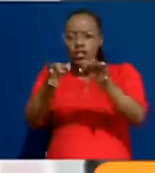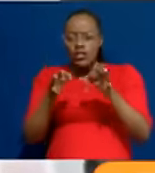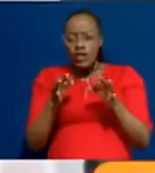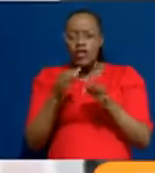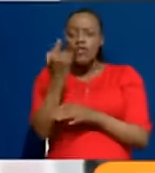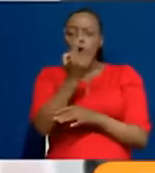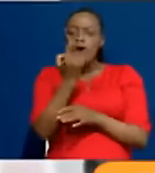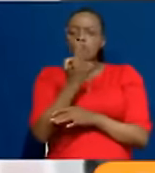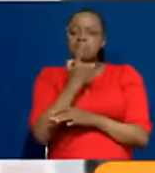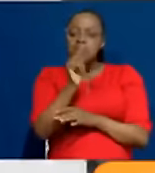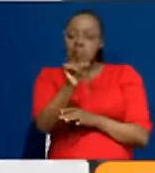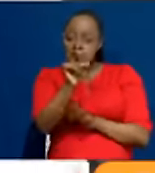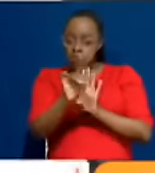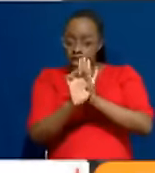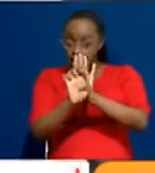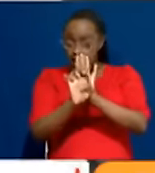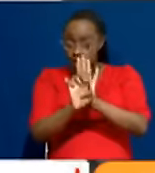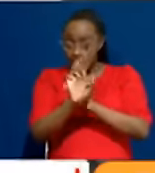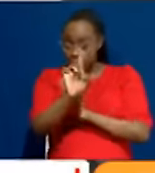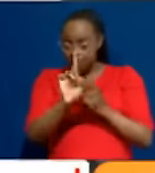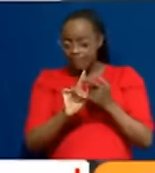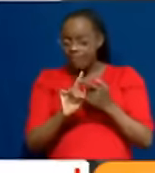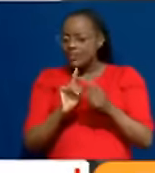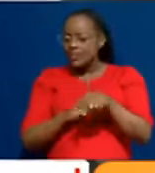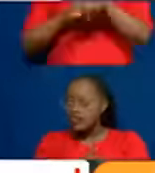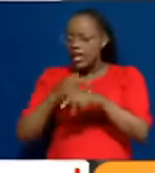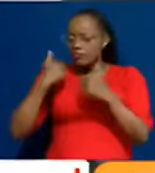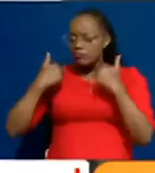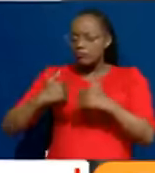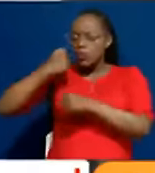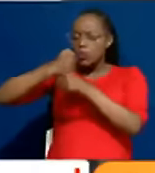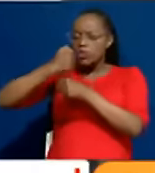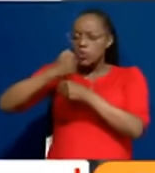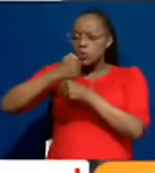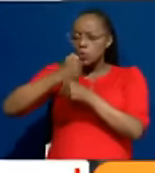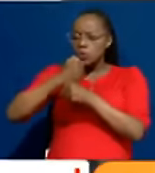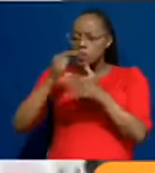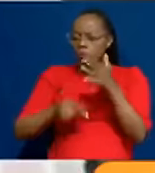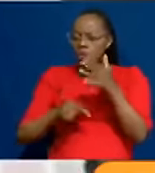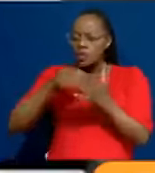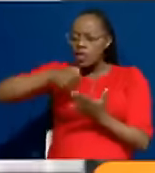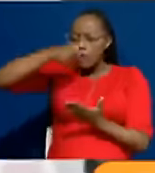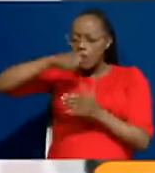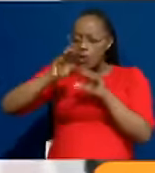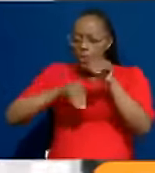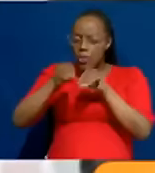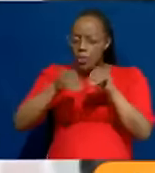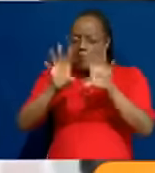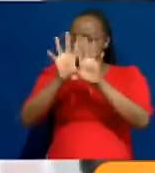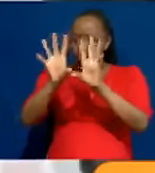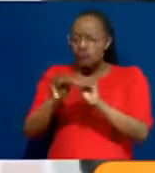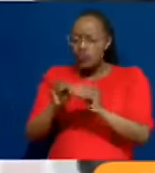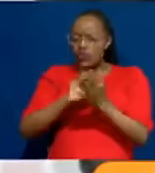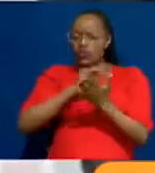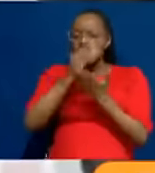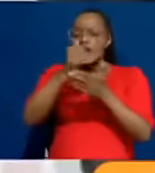just give one example. When I was doing the budget for Consolidated Fund